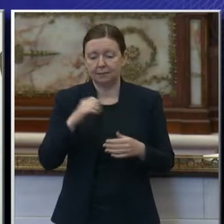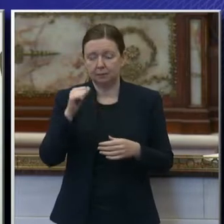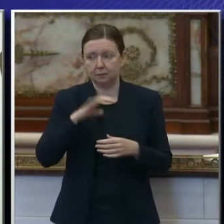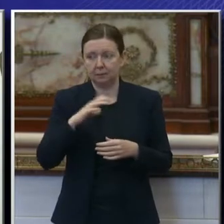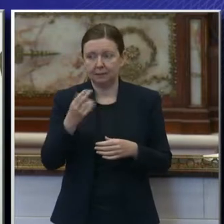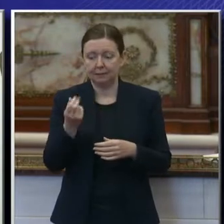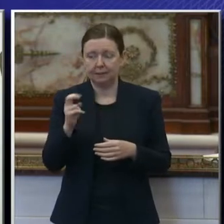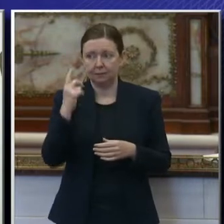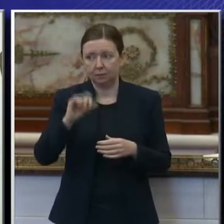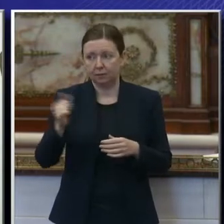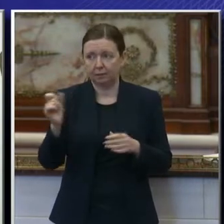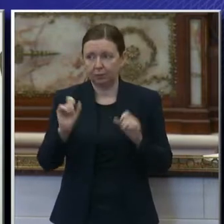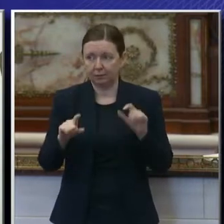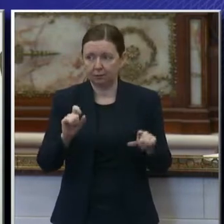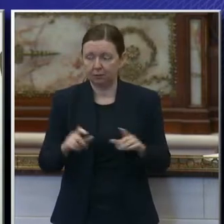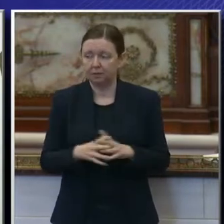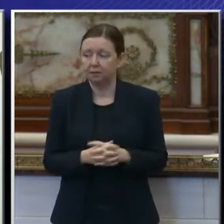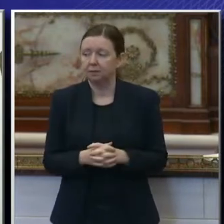question.